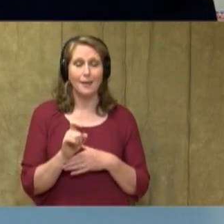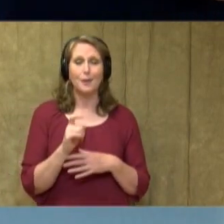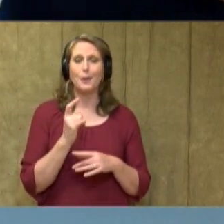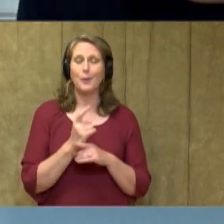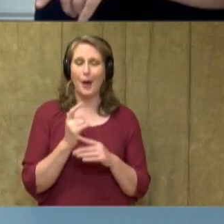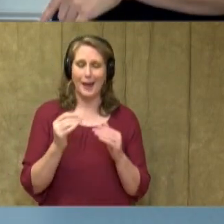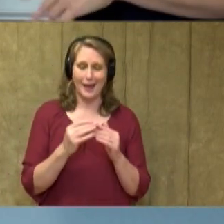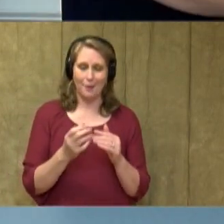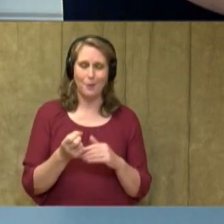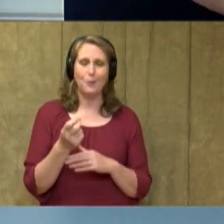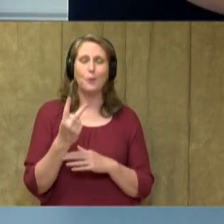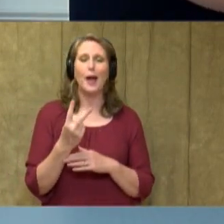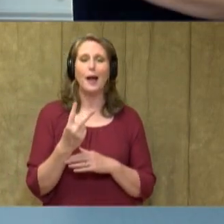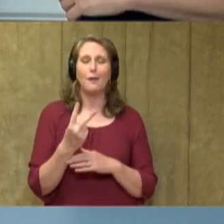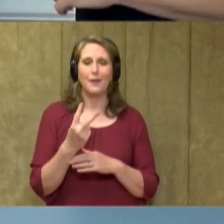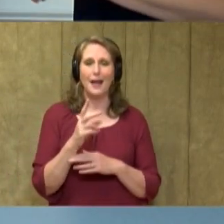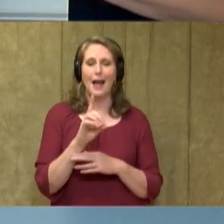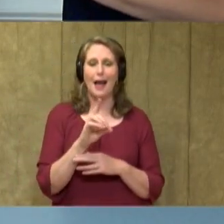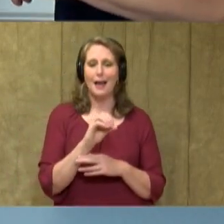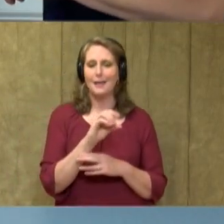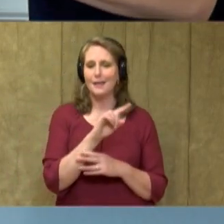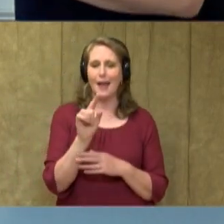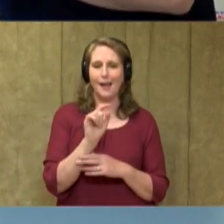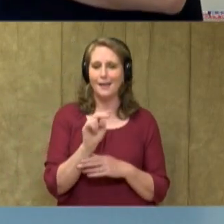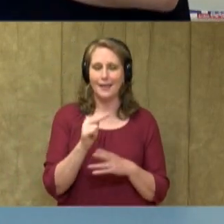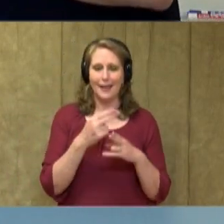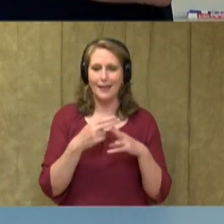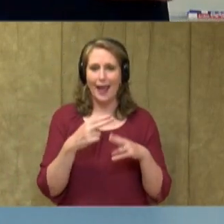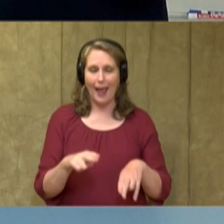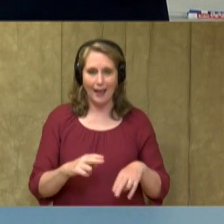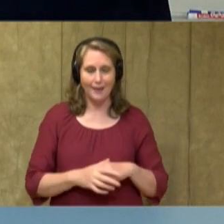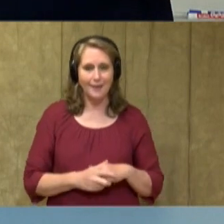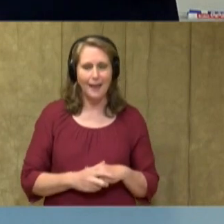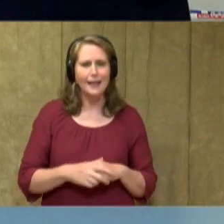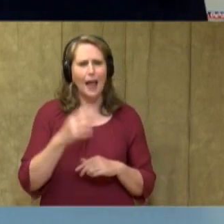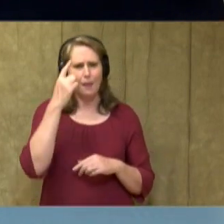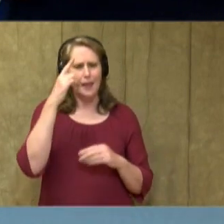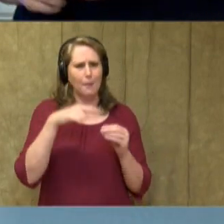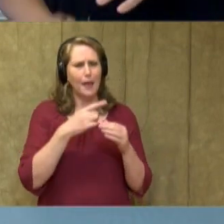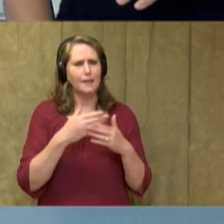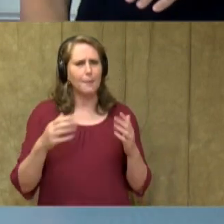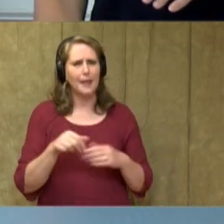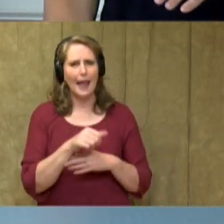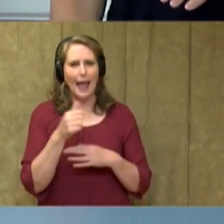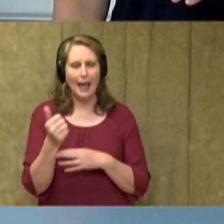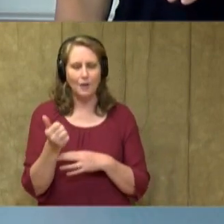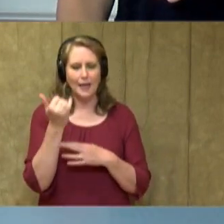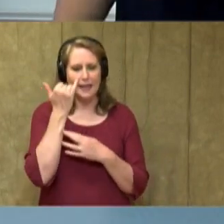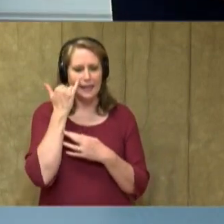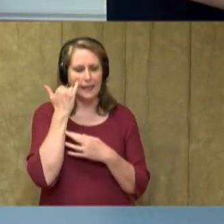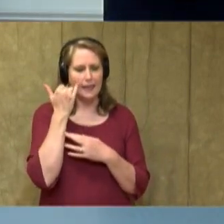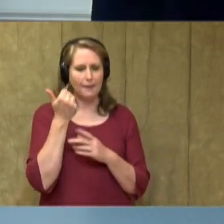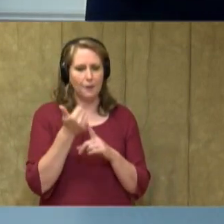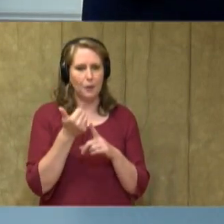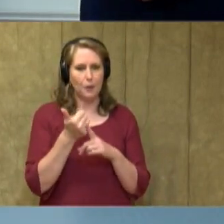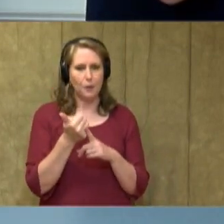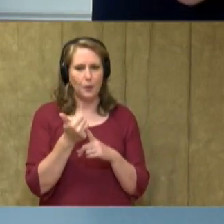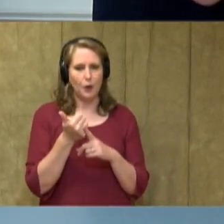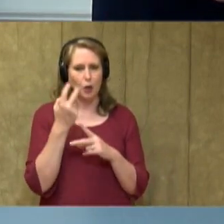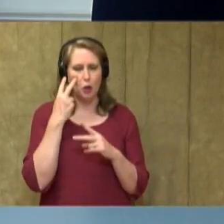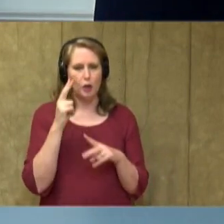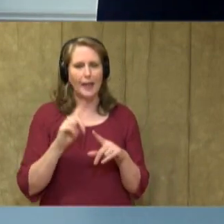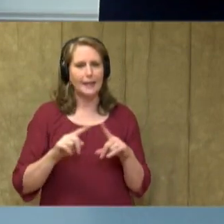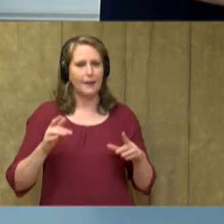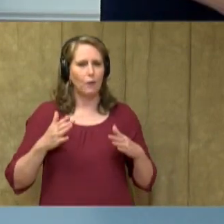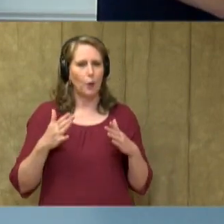That's right, it equals 12, a dozen eggs, 12 eggs. Now, let's think about something else. So if you were to look at this a